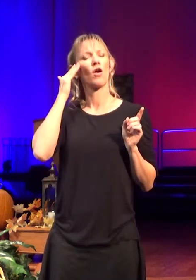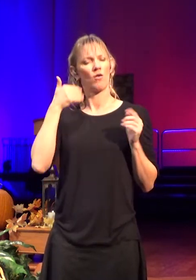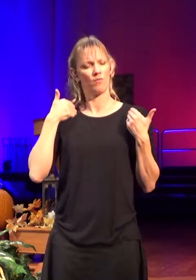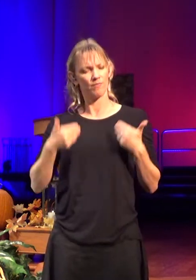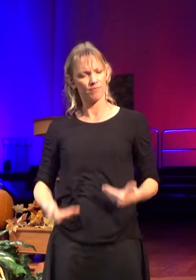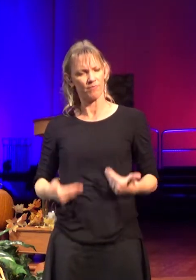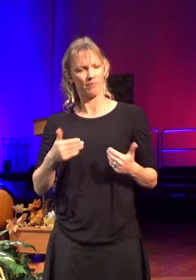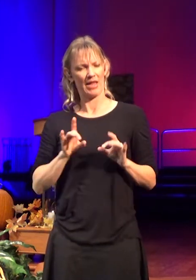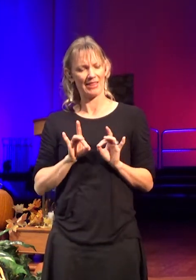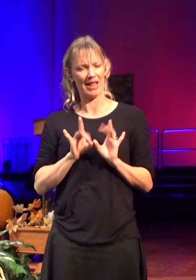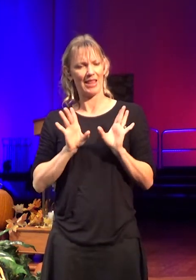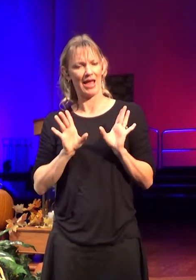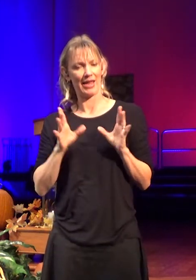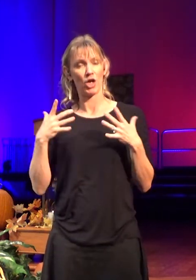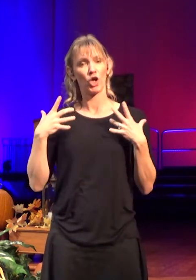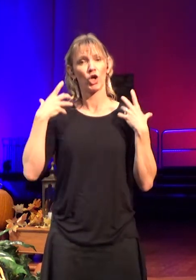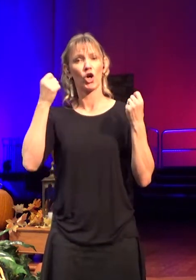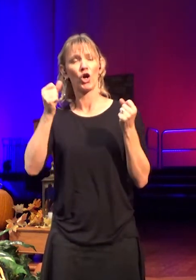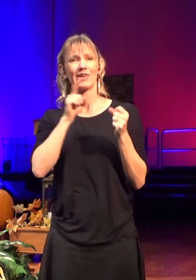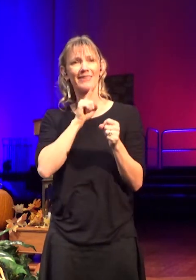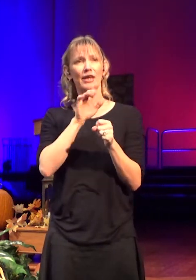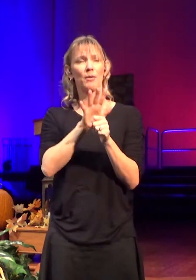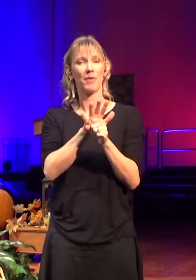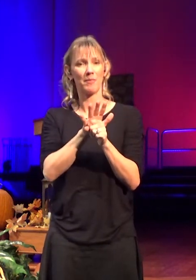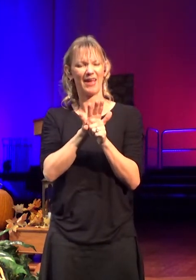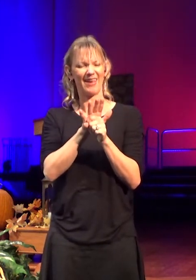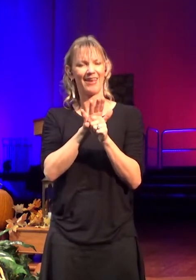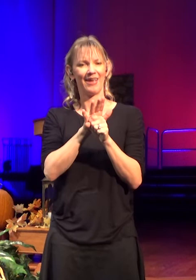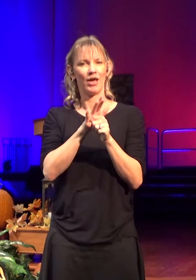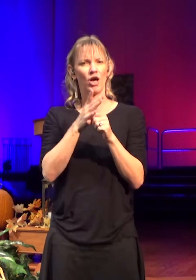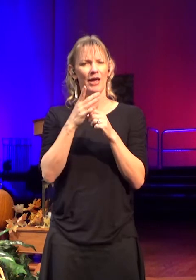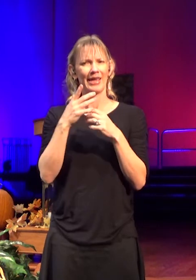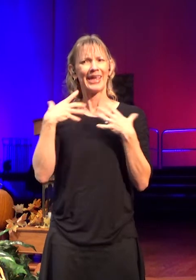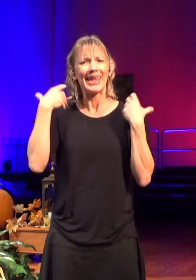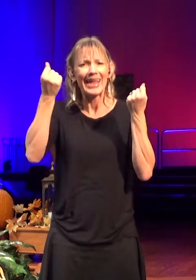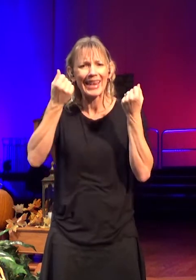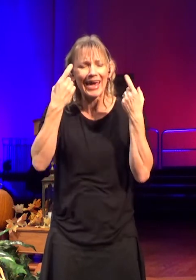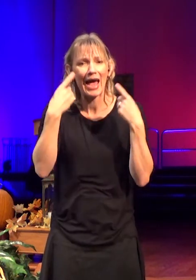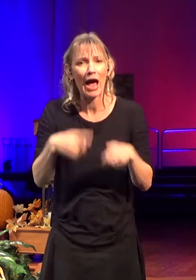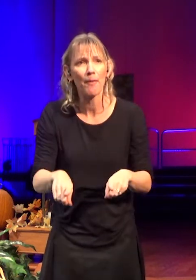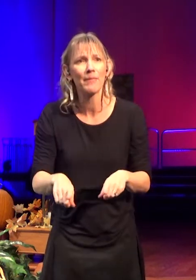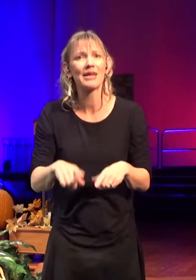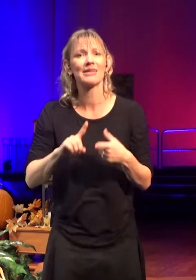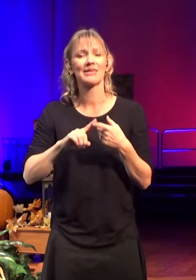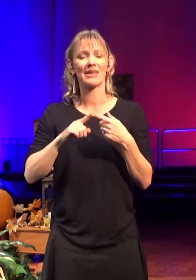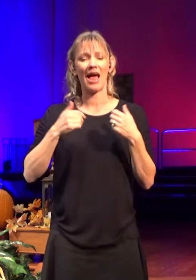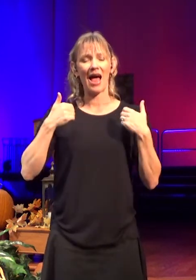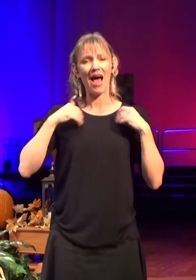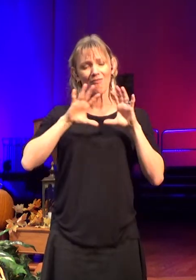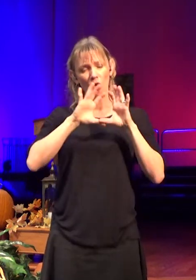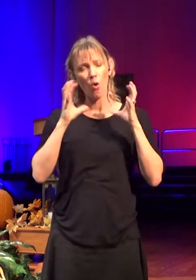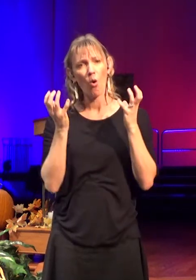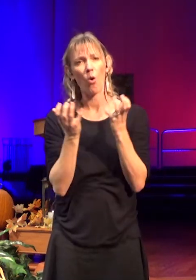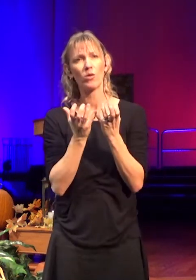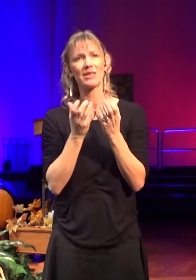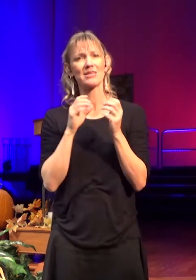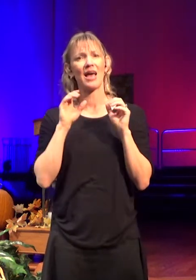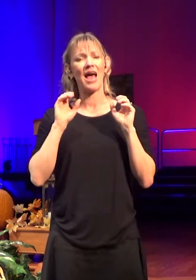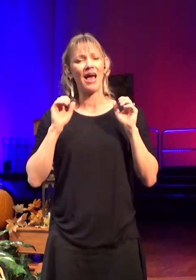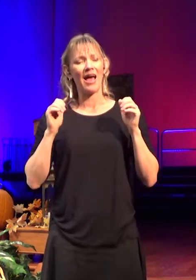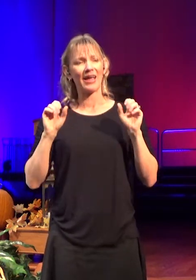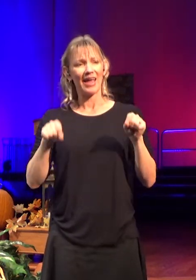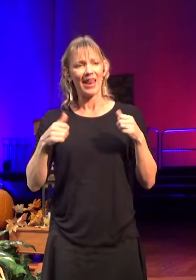Knowing that just by being this light with courage and commitment, that there is healing, that there is wholeness, that there